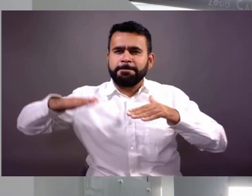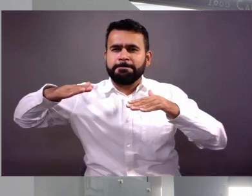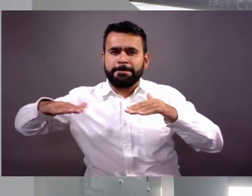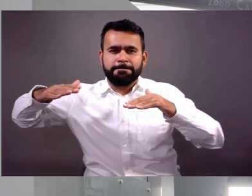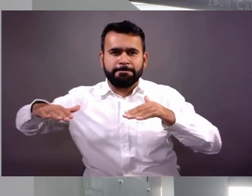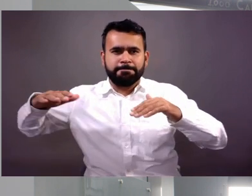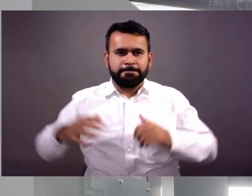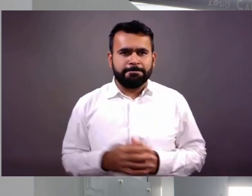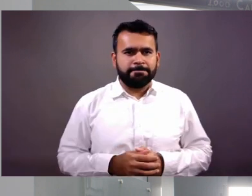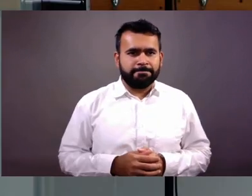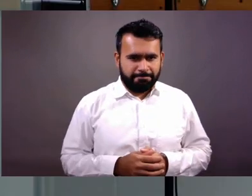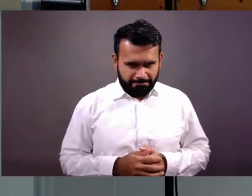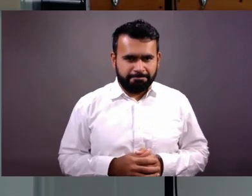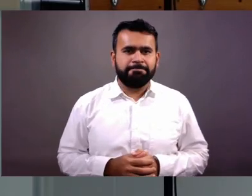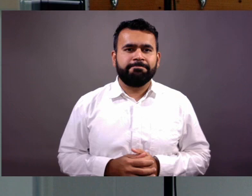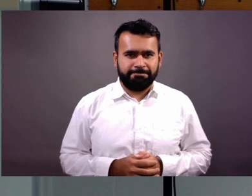Tempo.